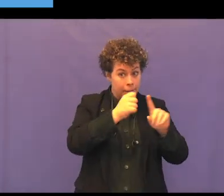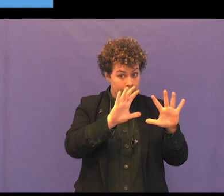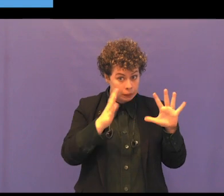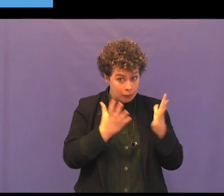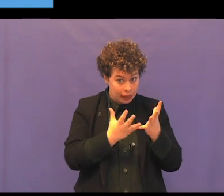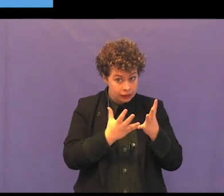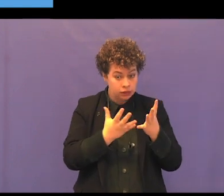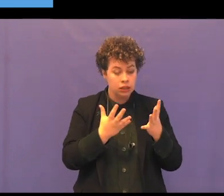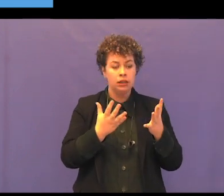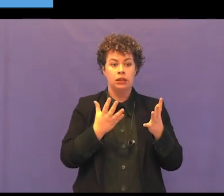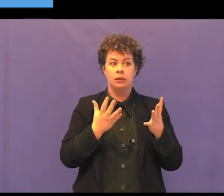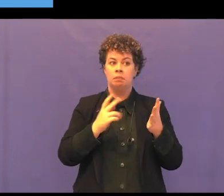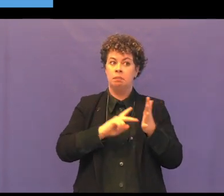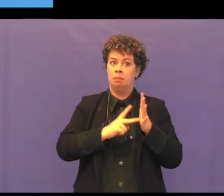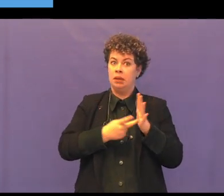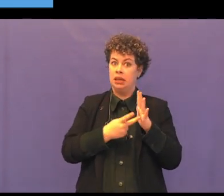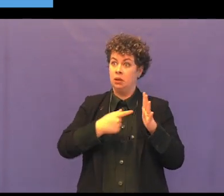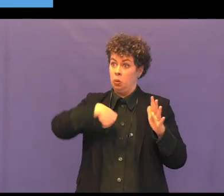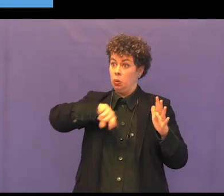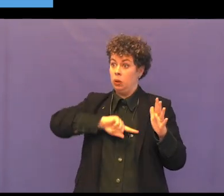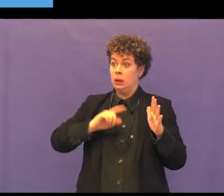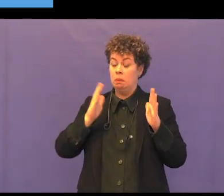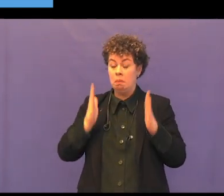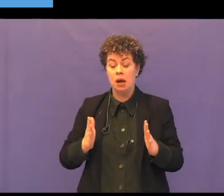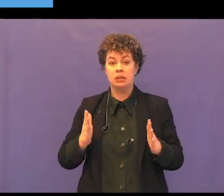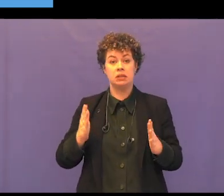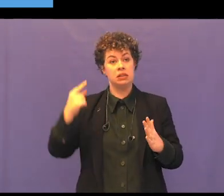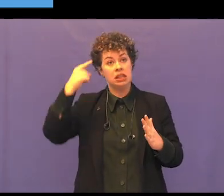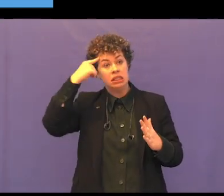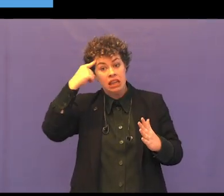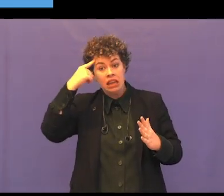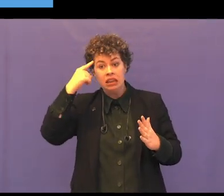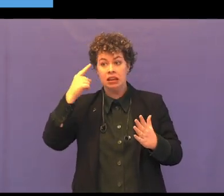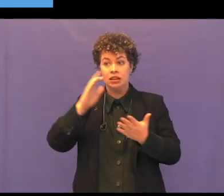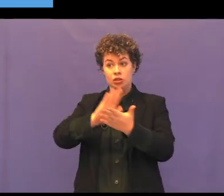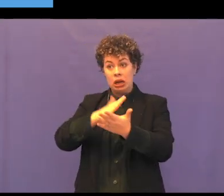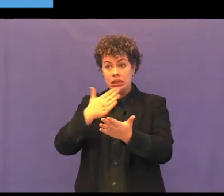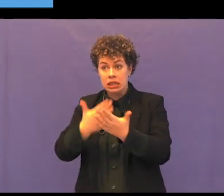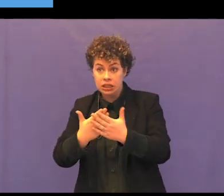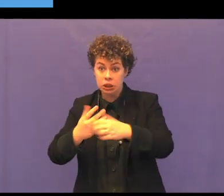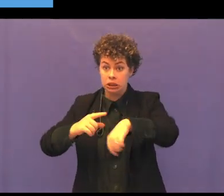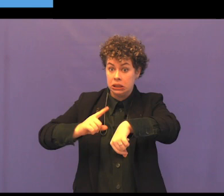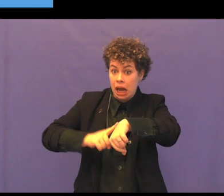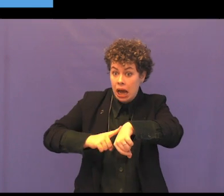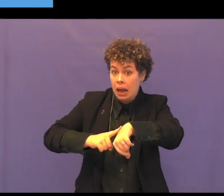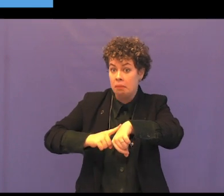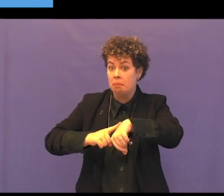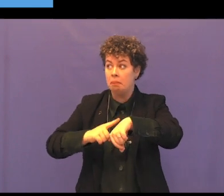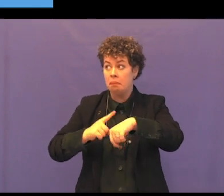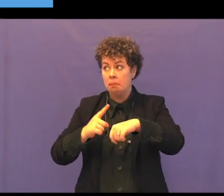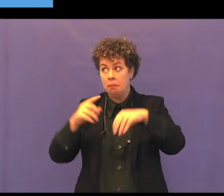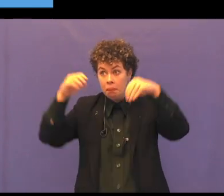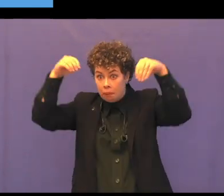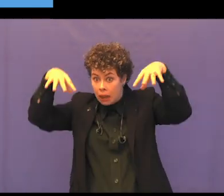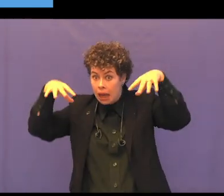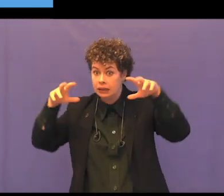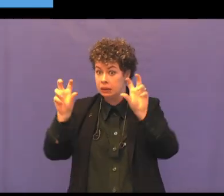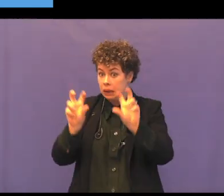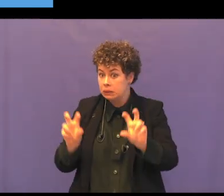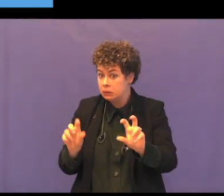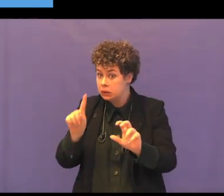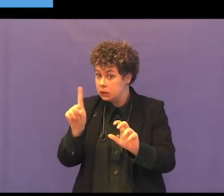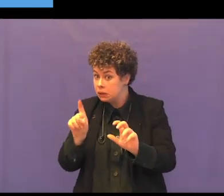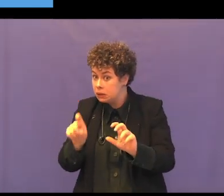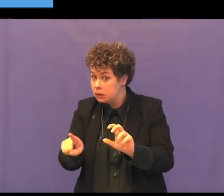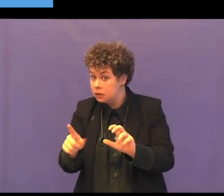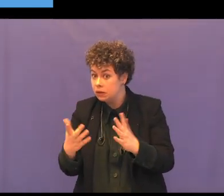scarce good? Right? Because one of the things, one of the arguments that we make for translation, this is why such a powerful argument